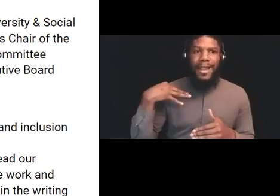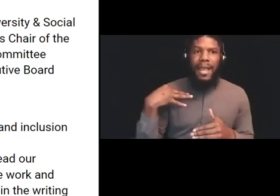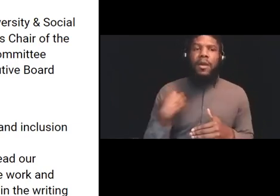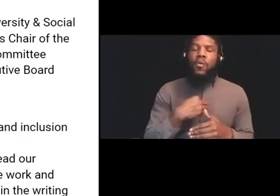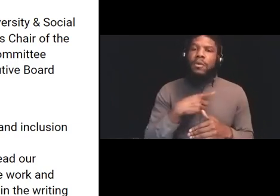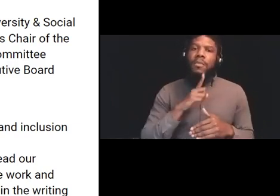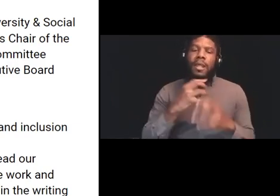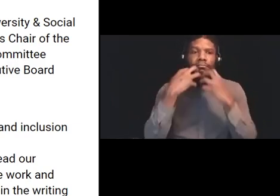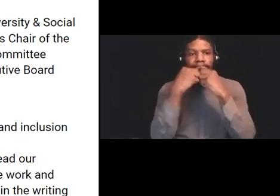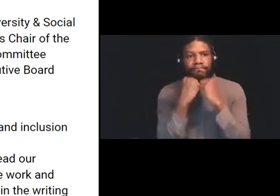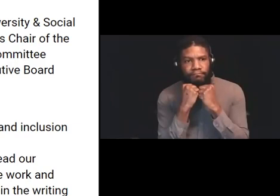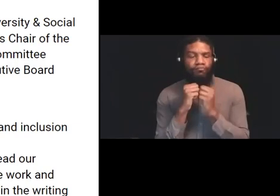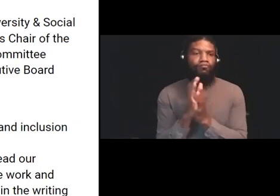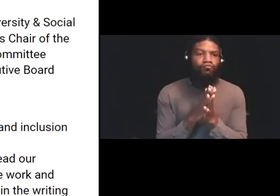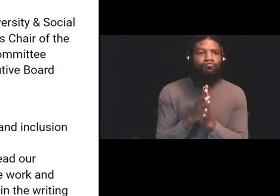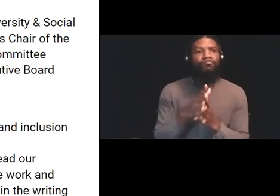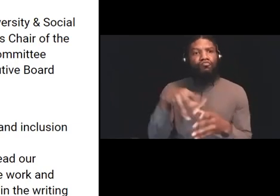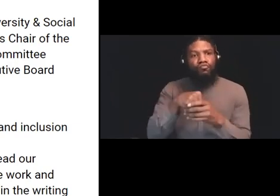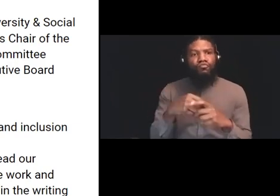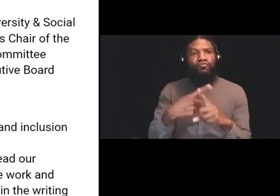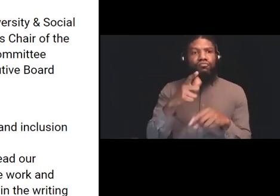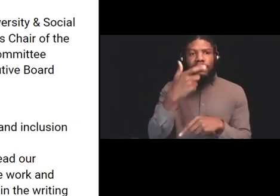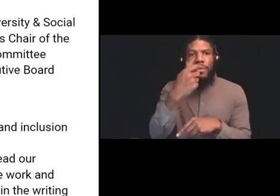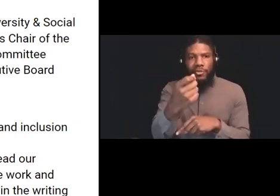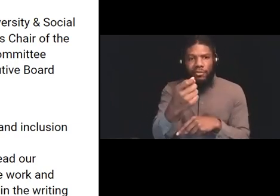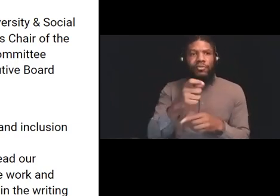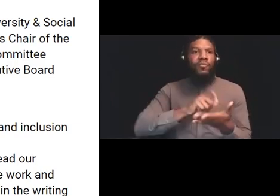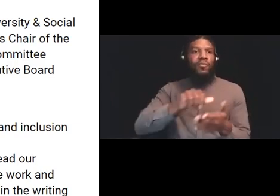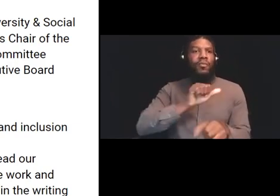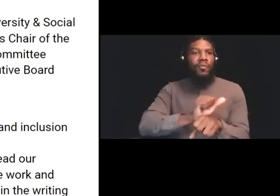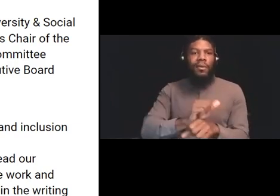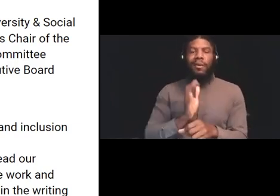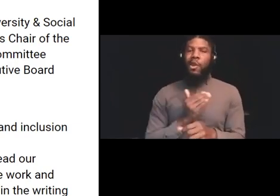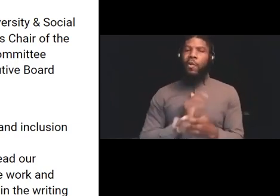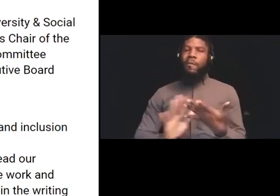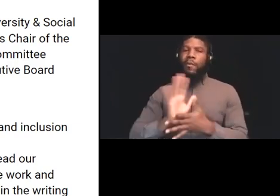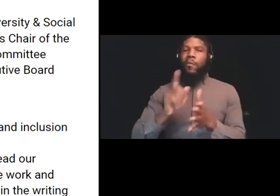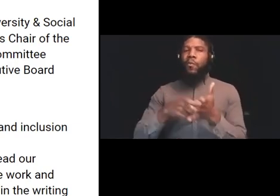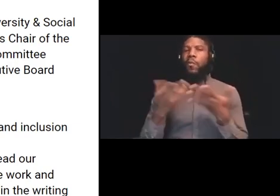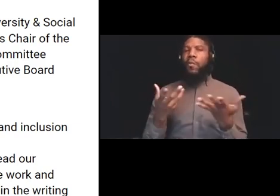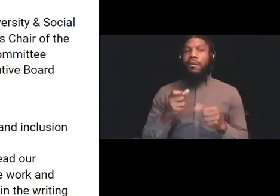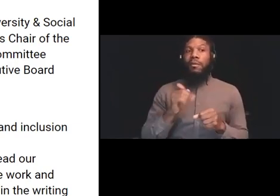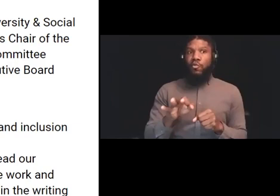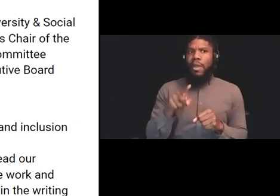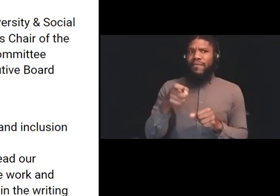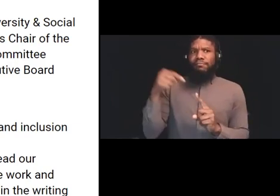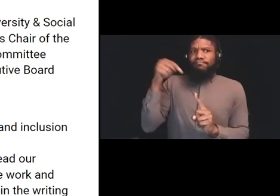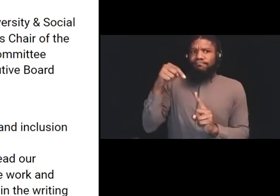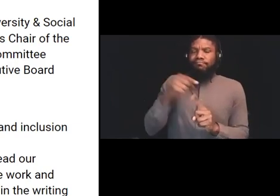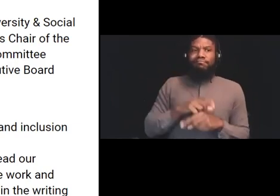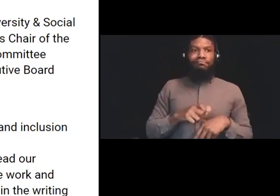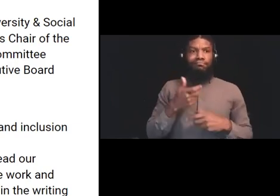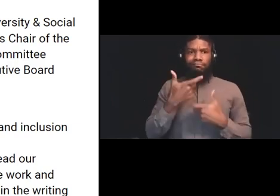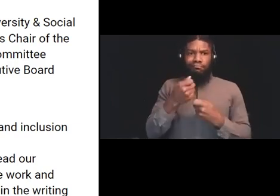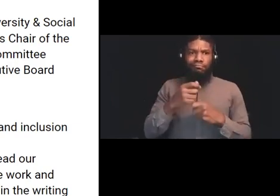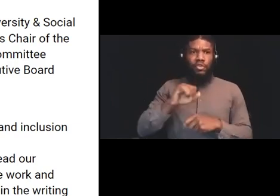value engagement and interest in Writing Center work, our primary requirement is that you're interested in social justice, equity, and